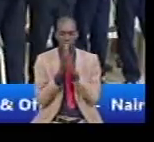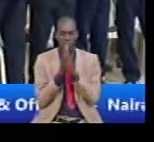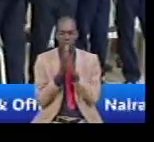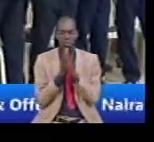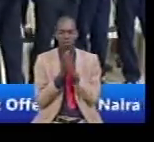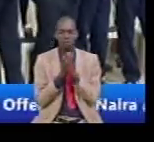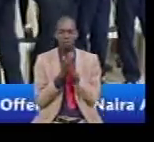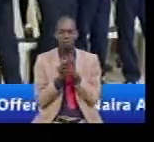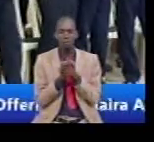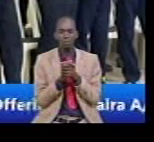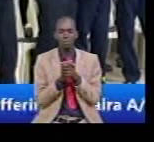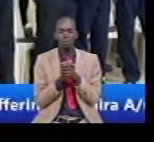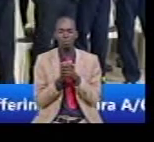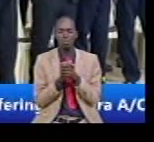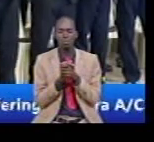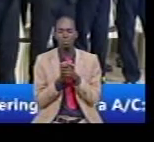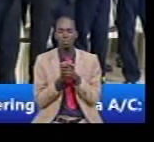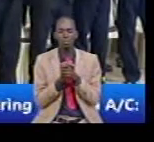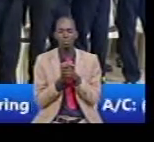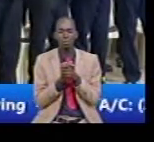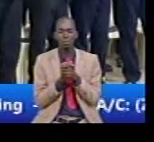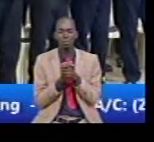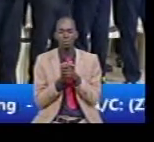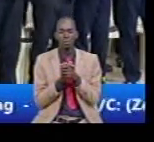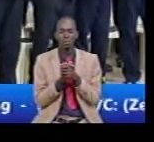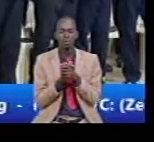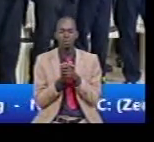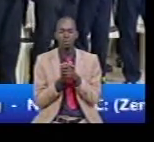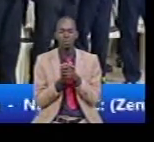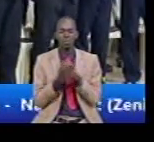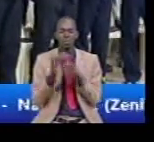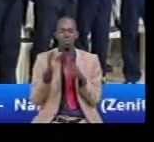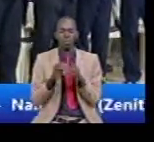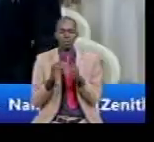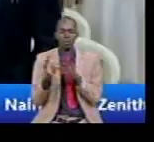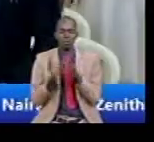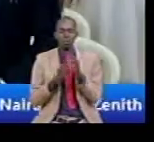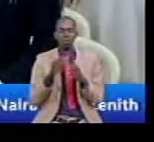In Jesus' name we pray.